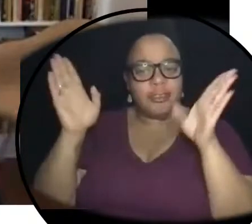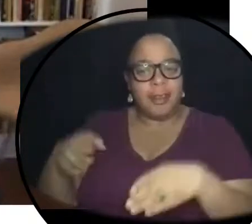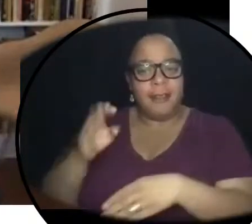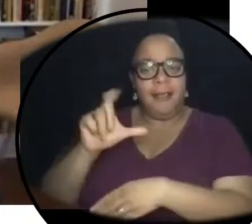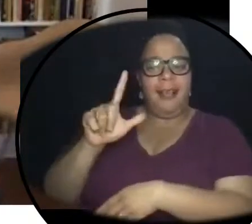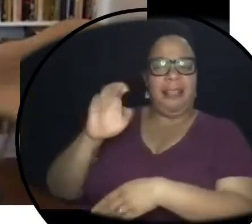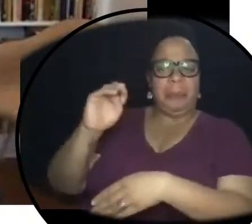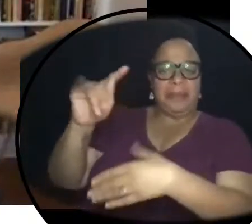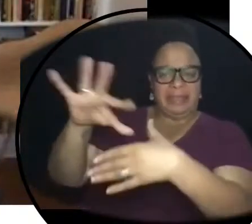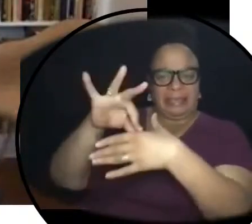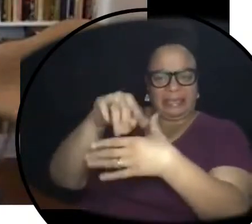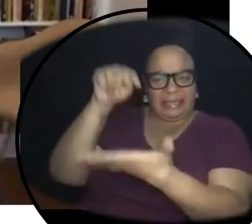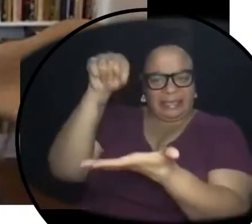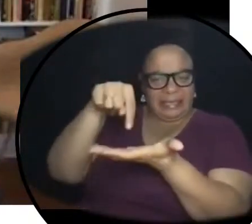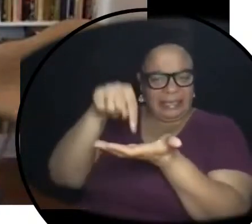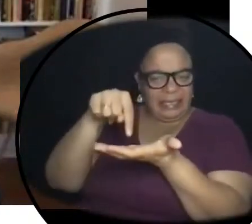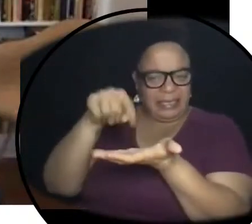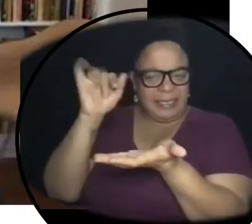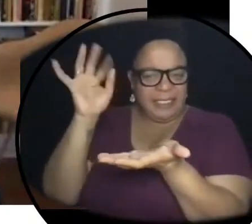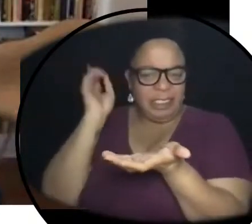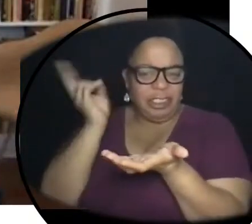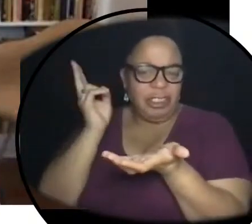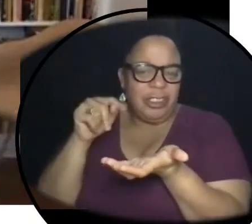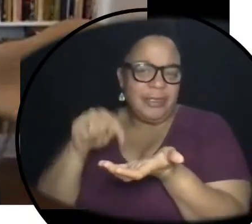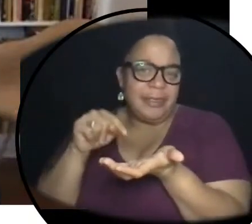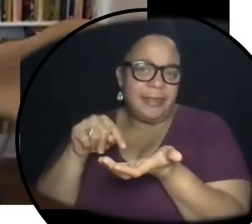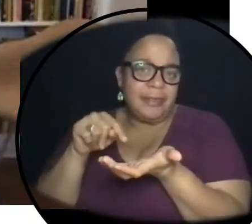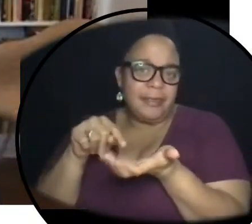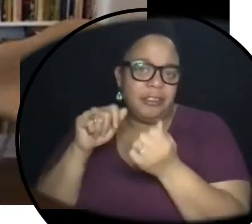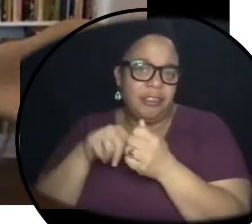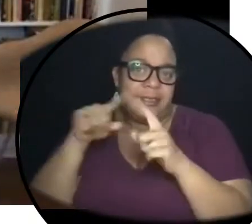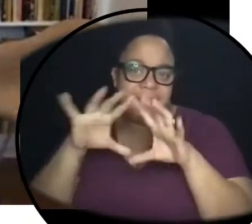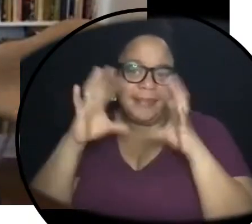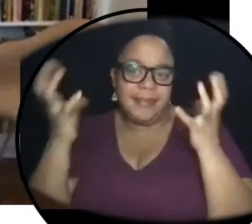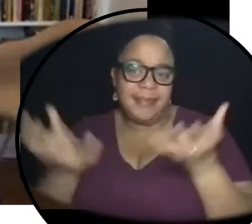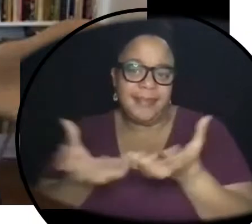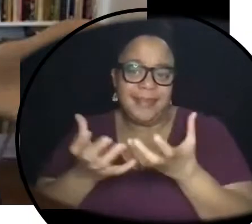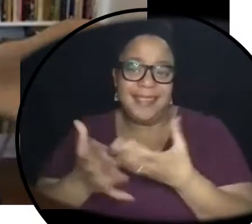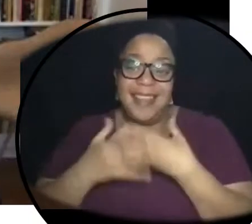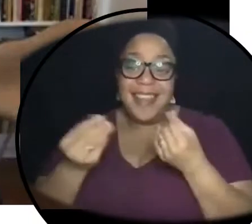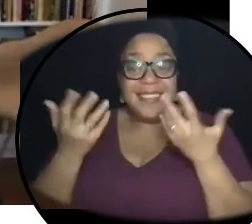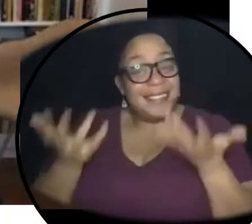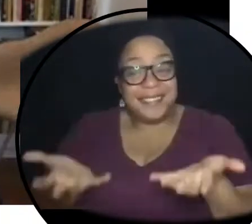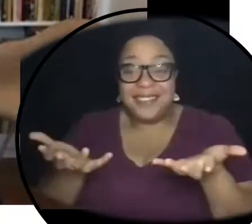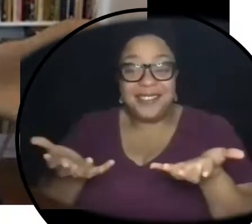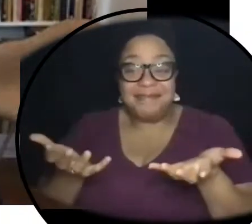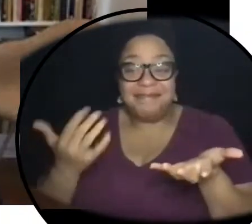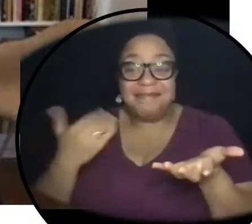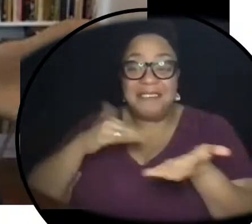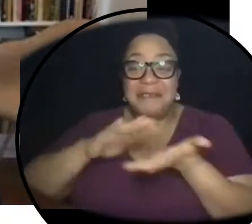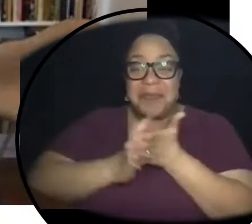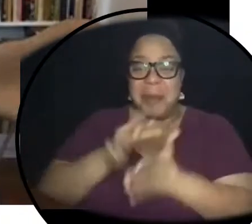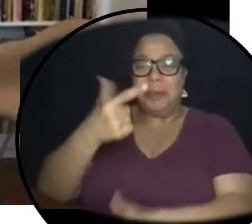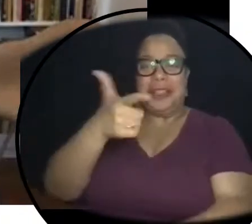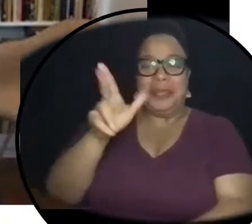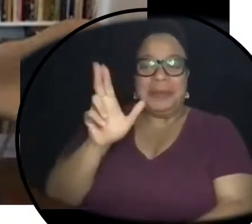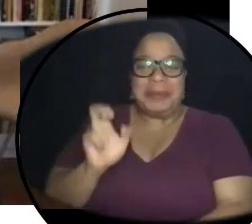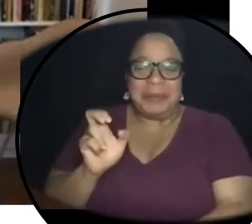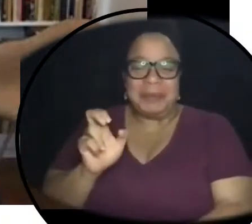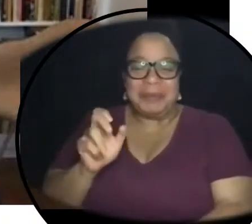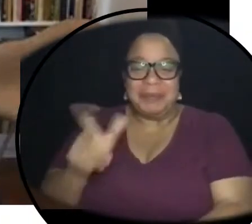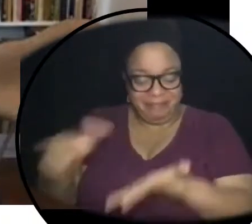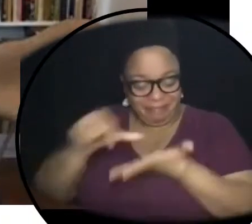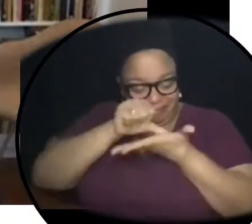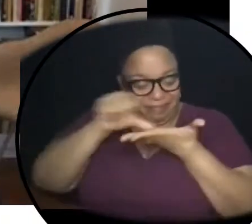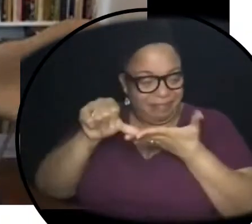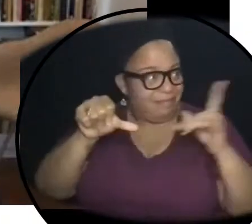more repressive, more violent. And this is why I was so struck by the call for